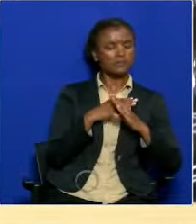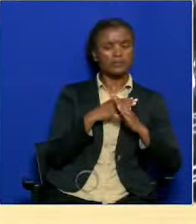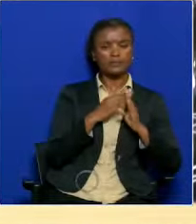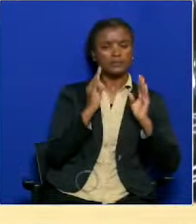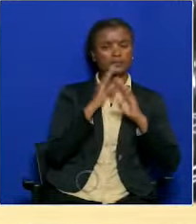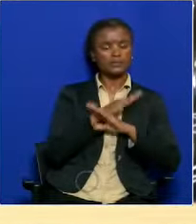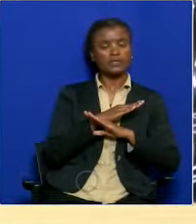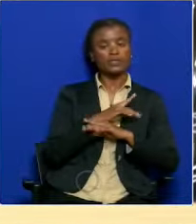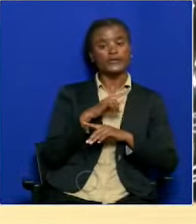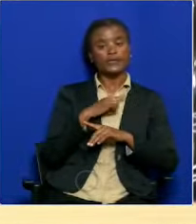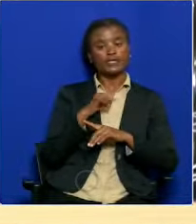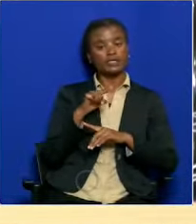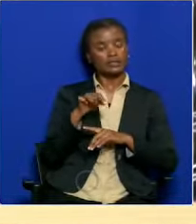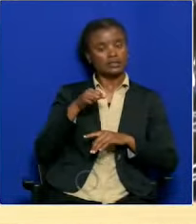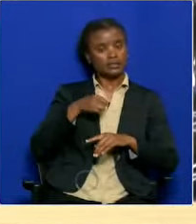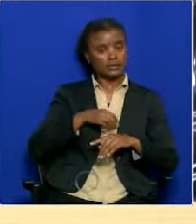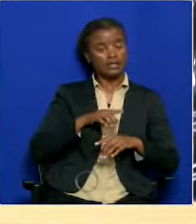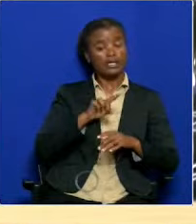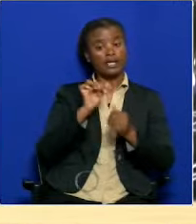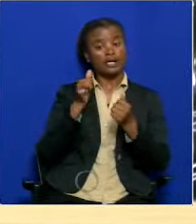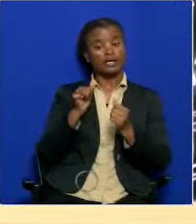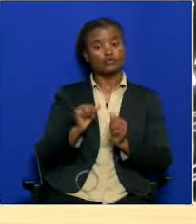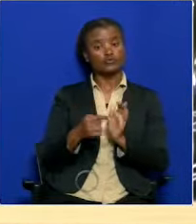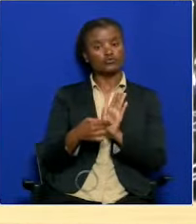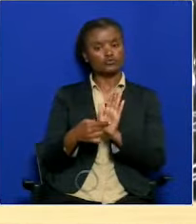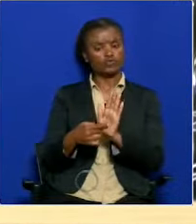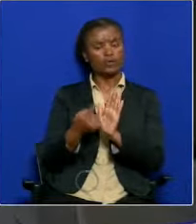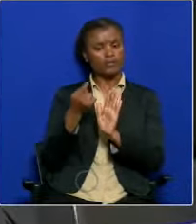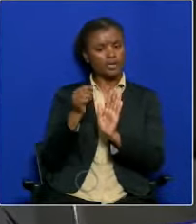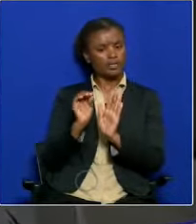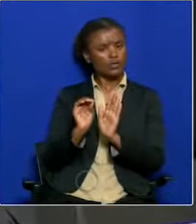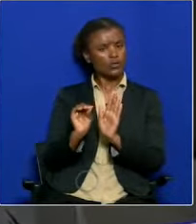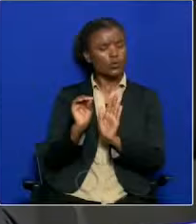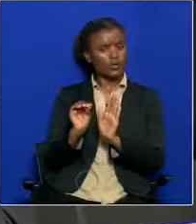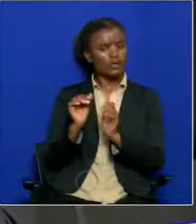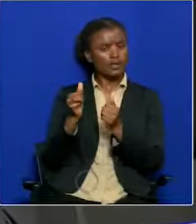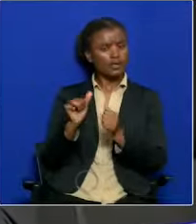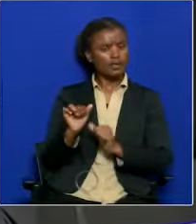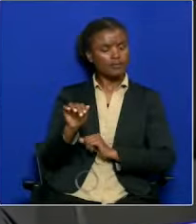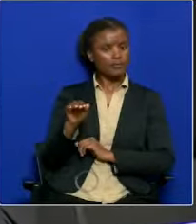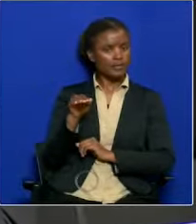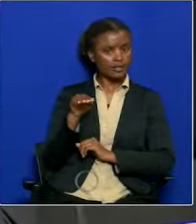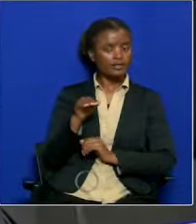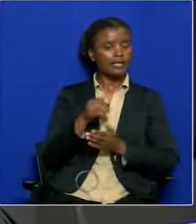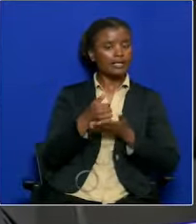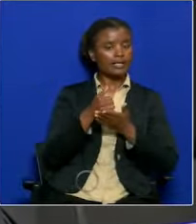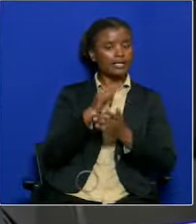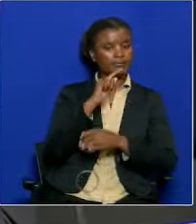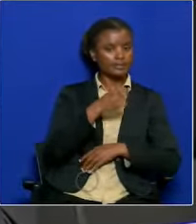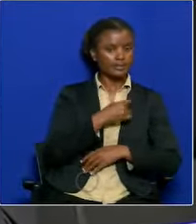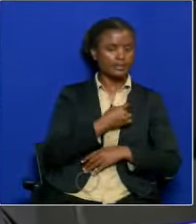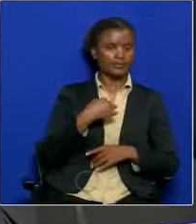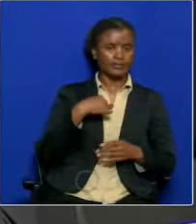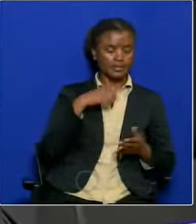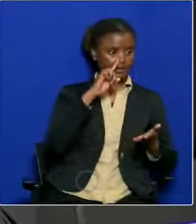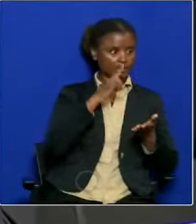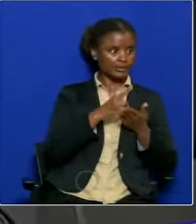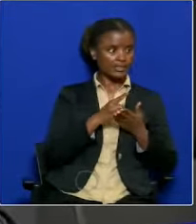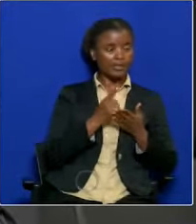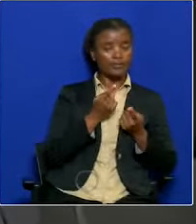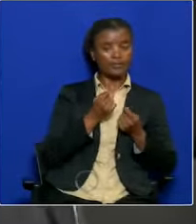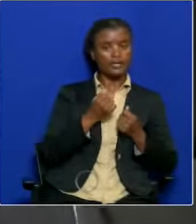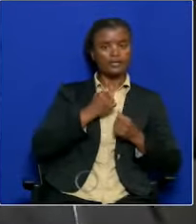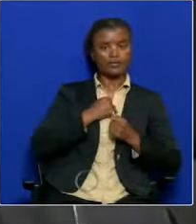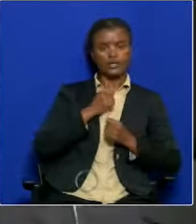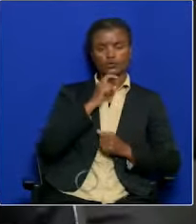shows is that you had the money to assist your son without a loan from Mr. I Matlala. decide how I want to use my money. It's not about what